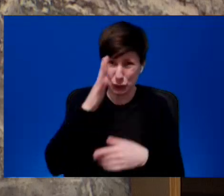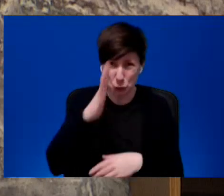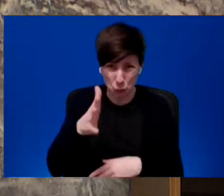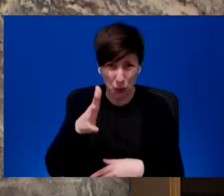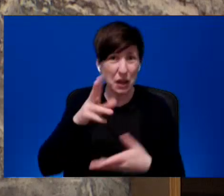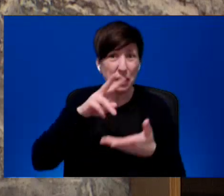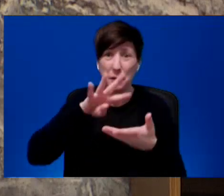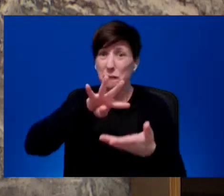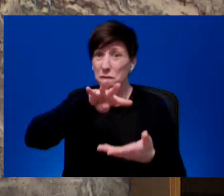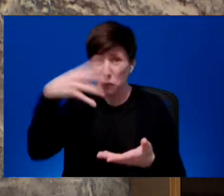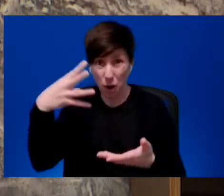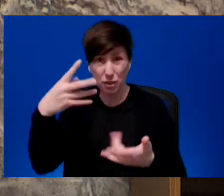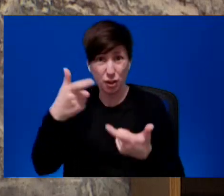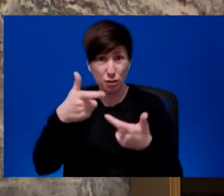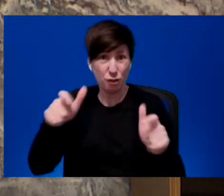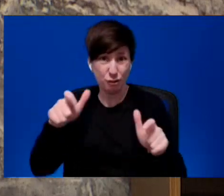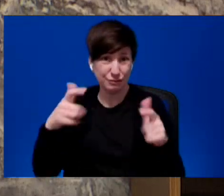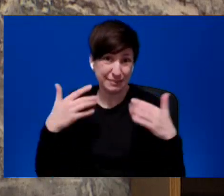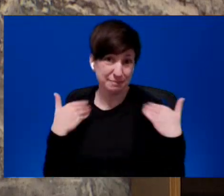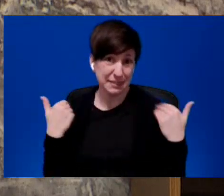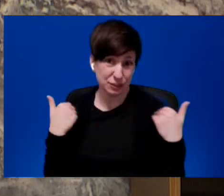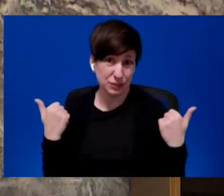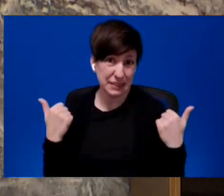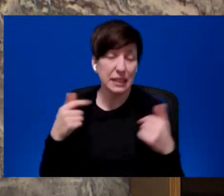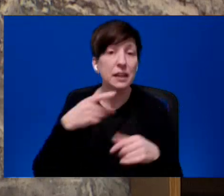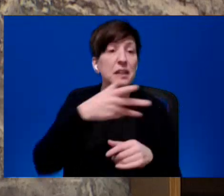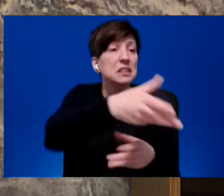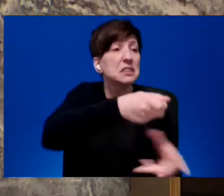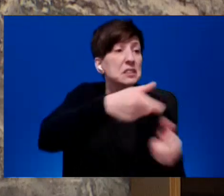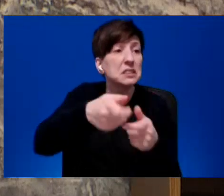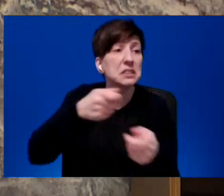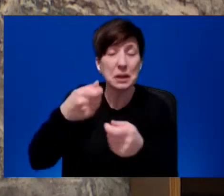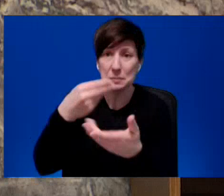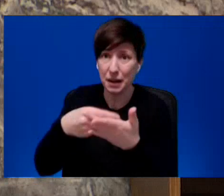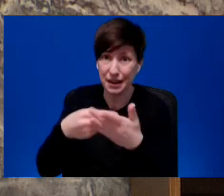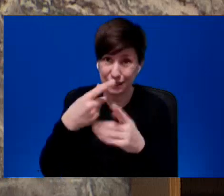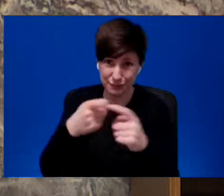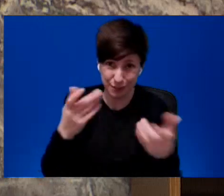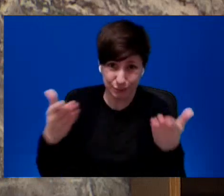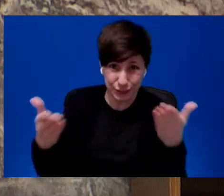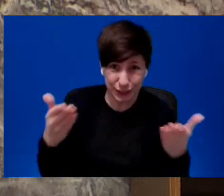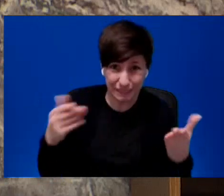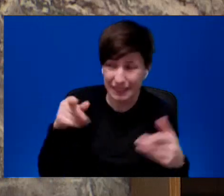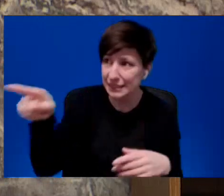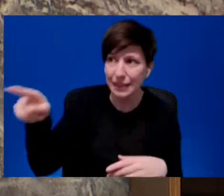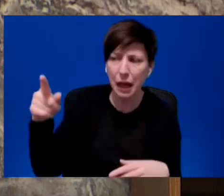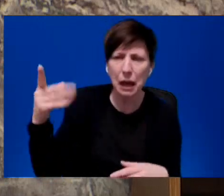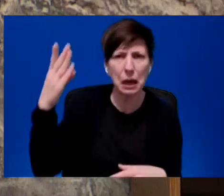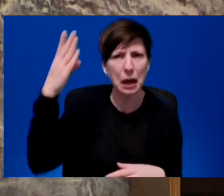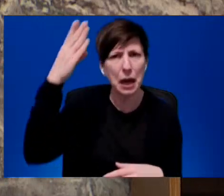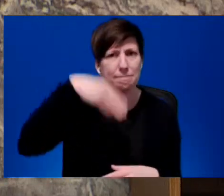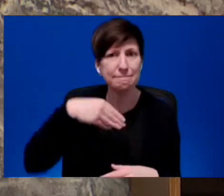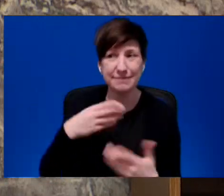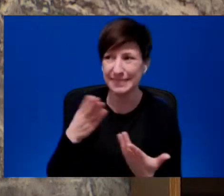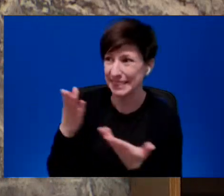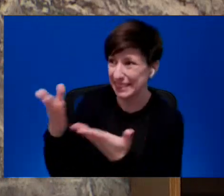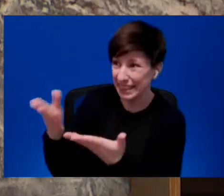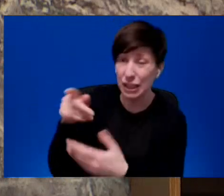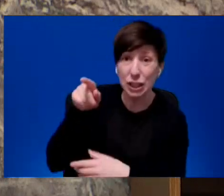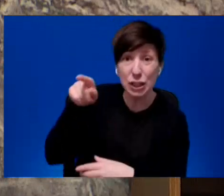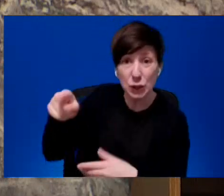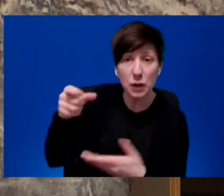funds directly from essential services. So I'll ask again, while the NDP maxes out the provincial credit